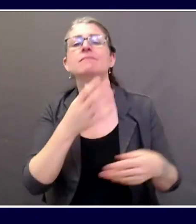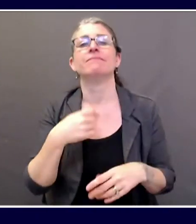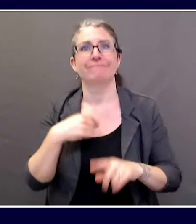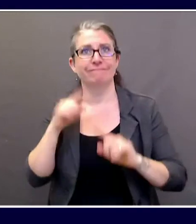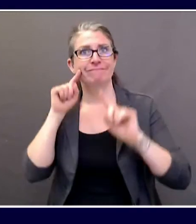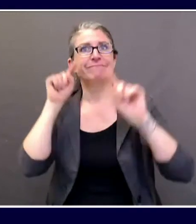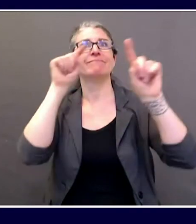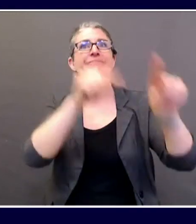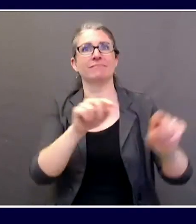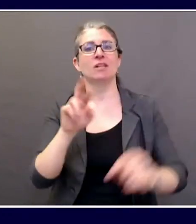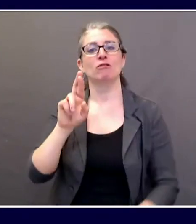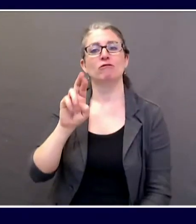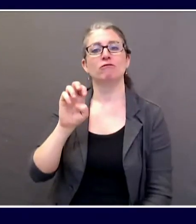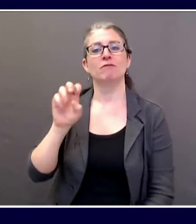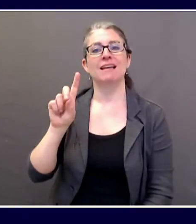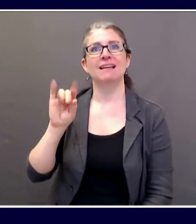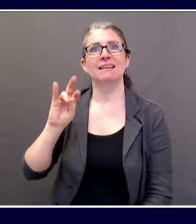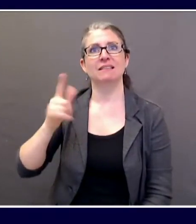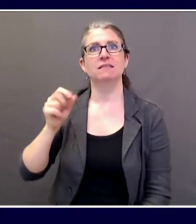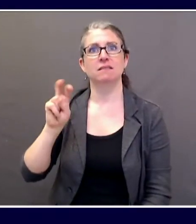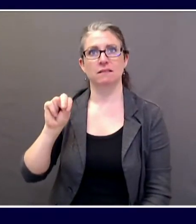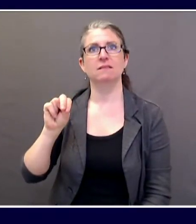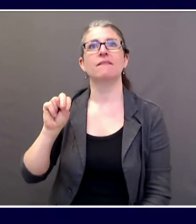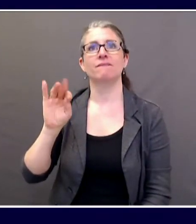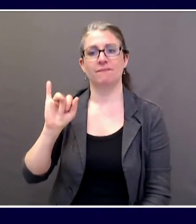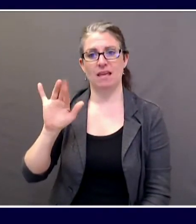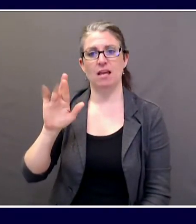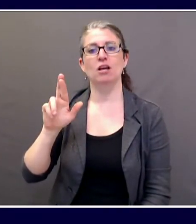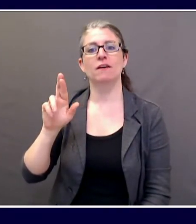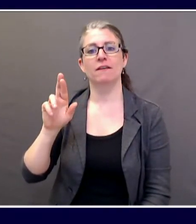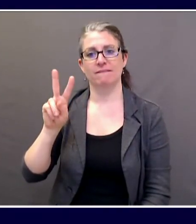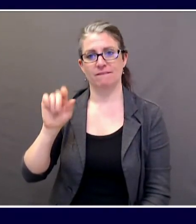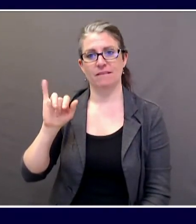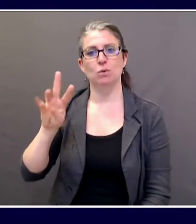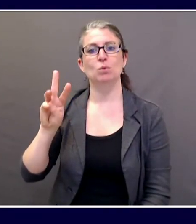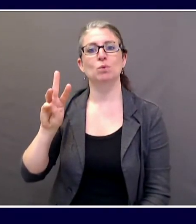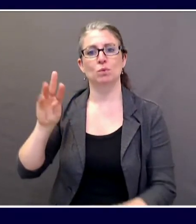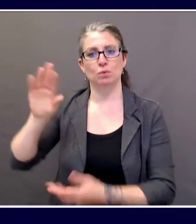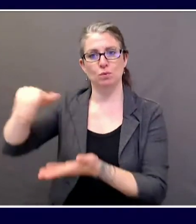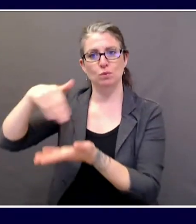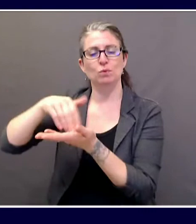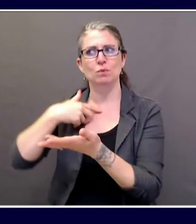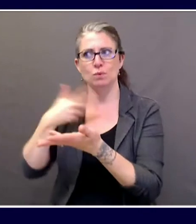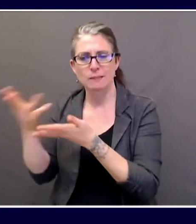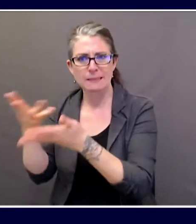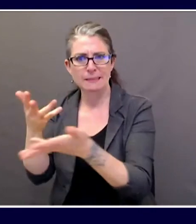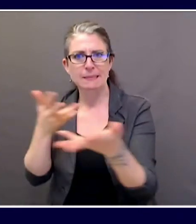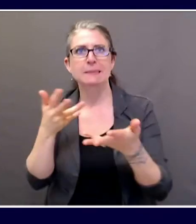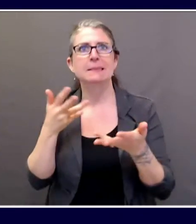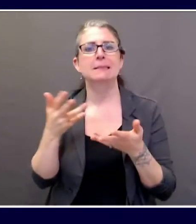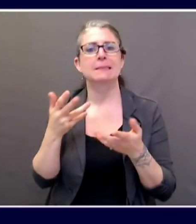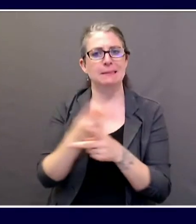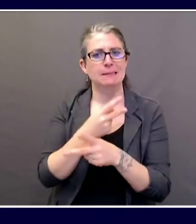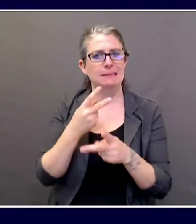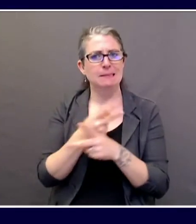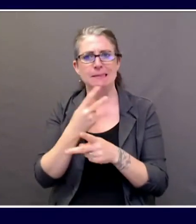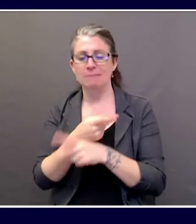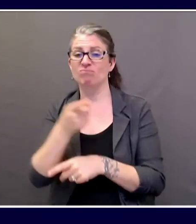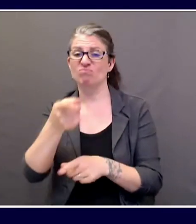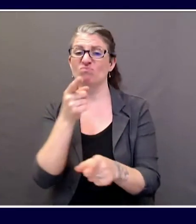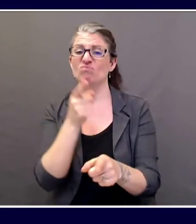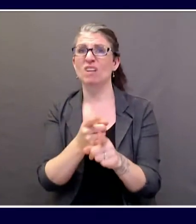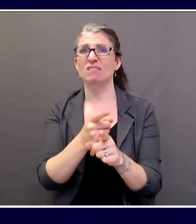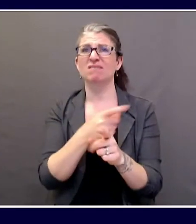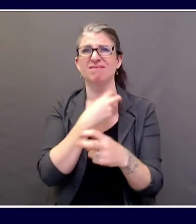there about what they're seeing across the county. And indeed, the numbers bear that out. Only about 21 or 22%